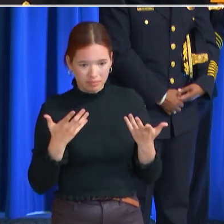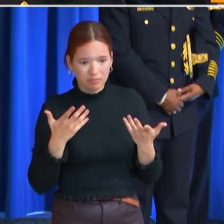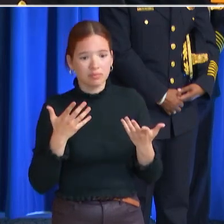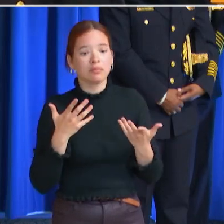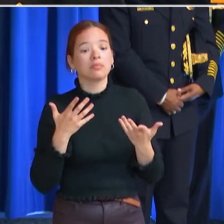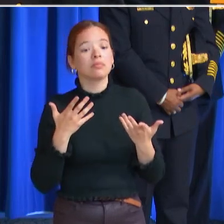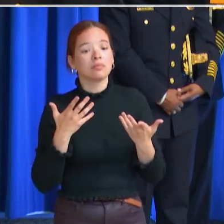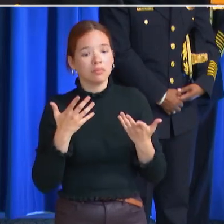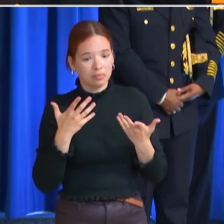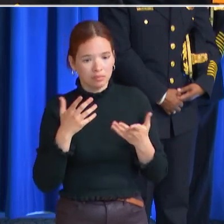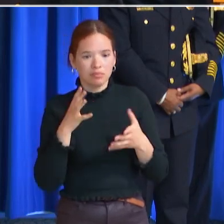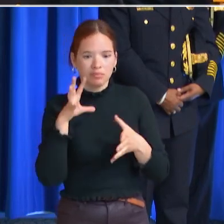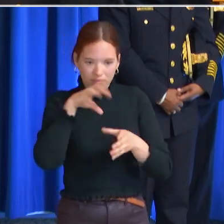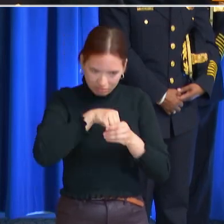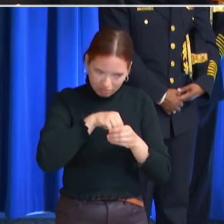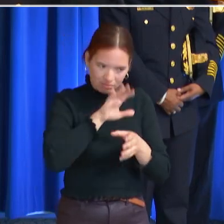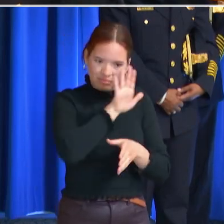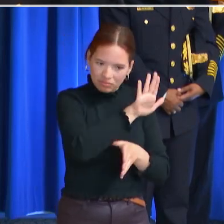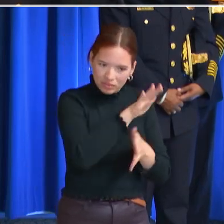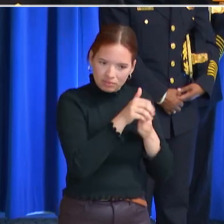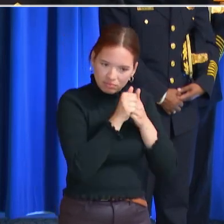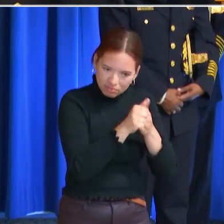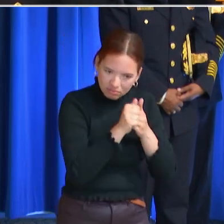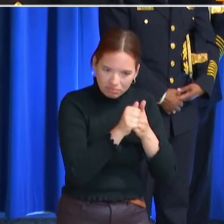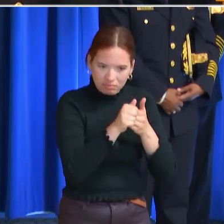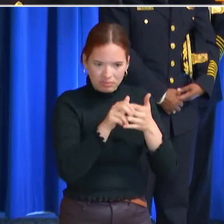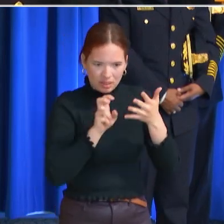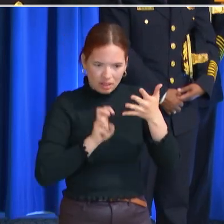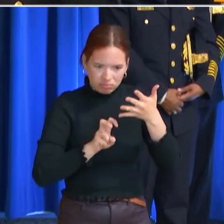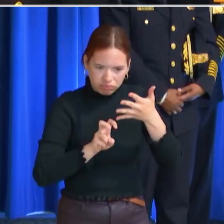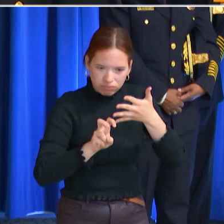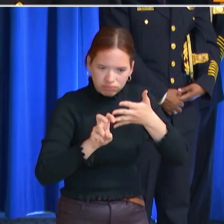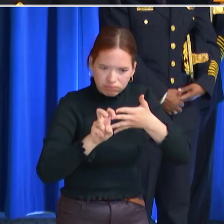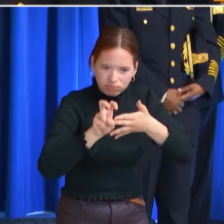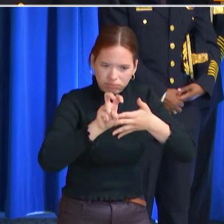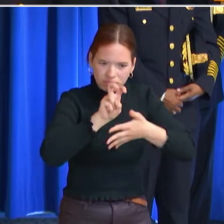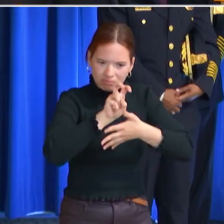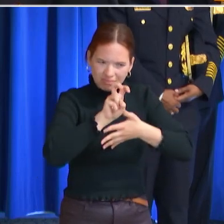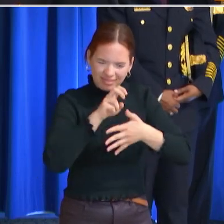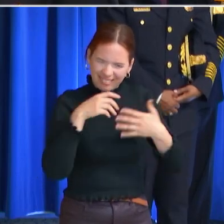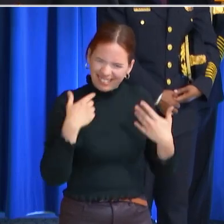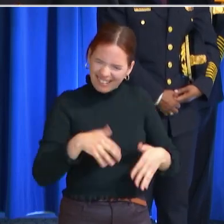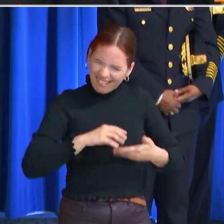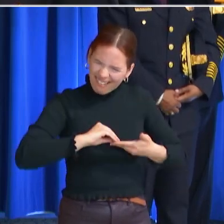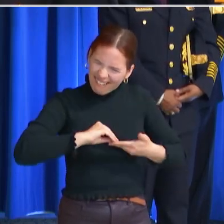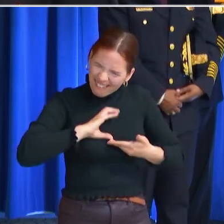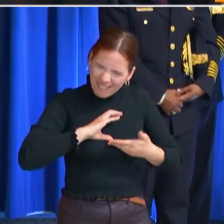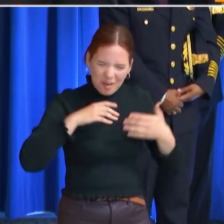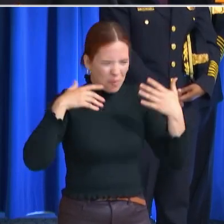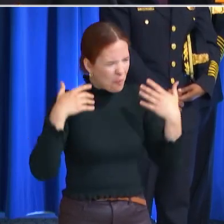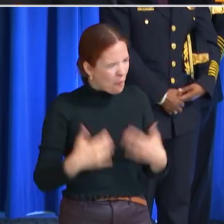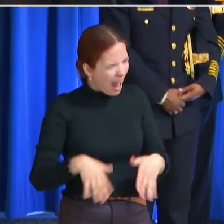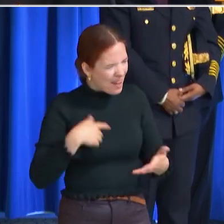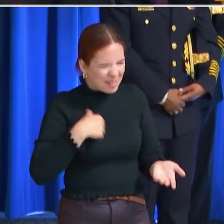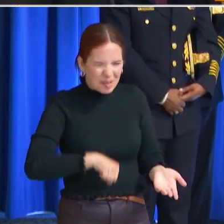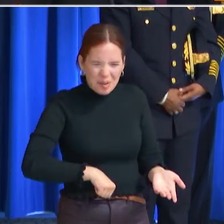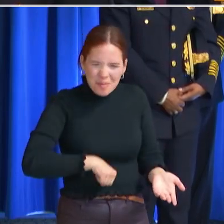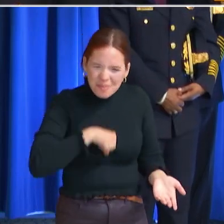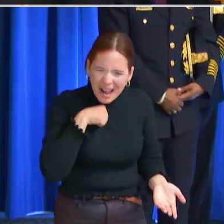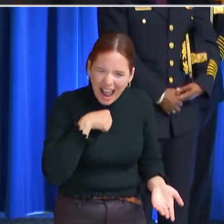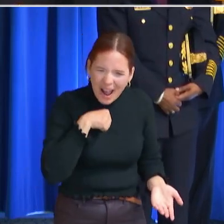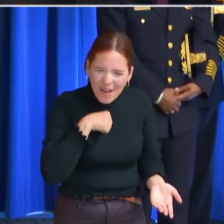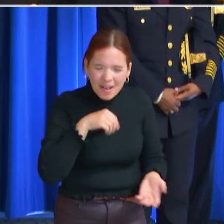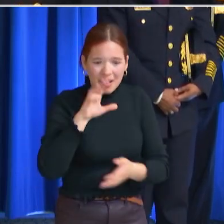leadership trajectory makes me feel very proud. Having said that, MPD is also a